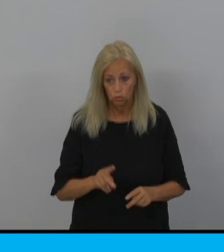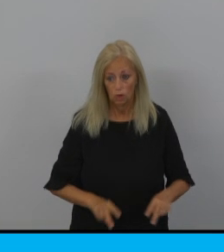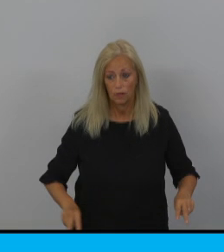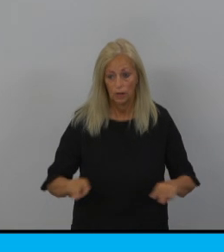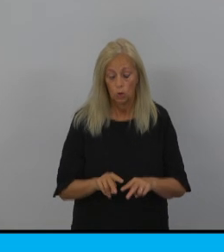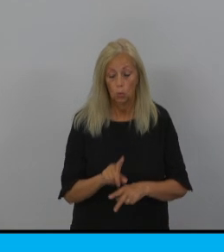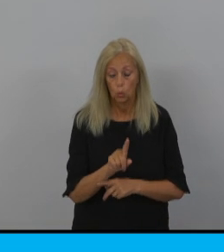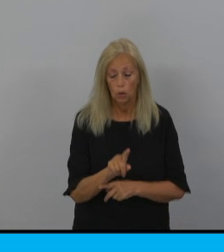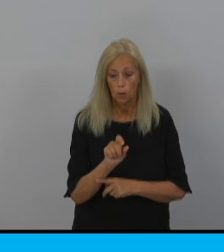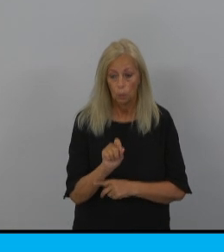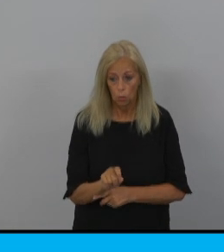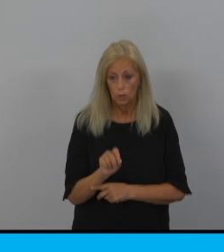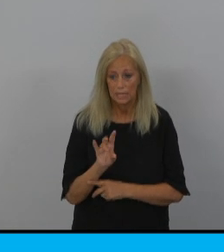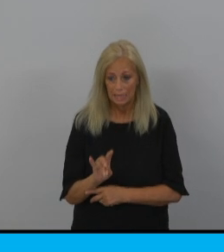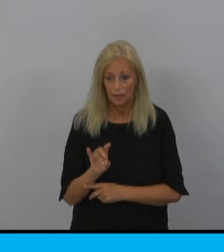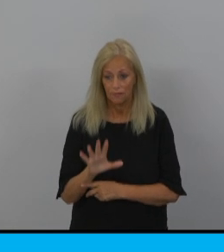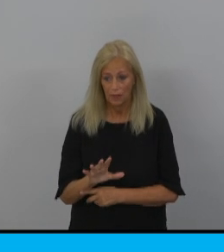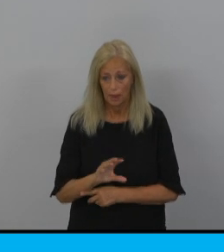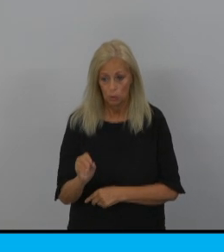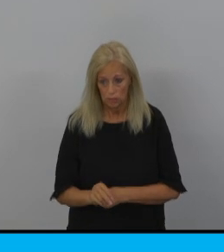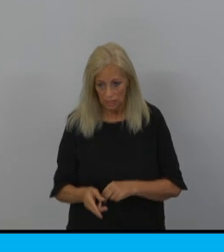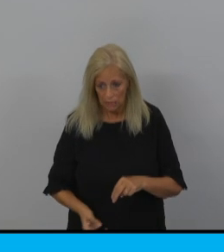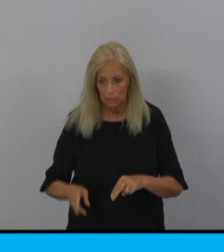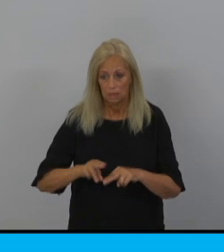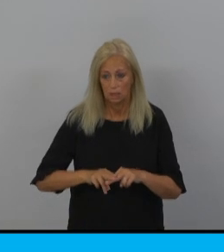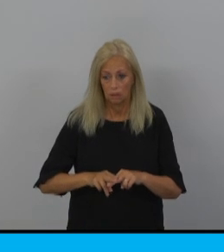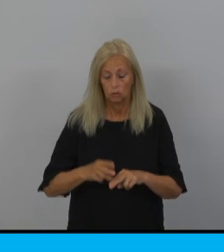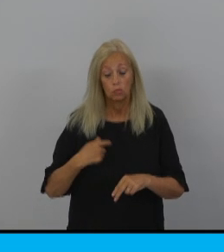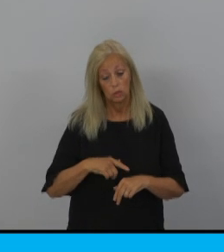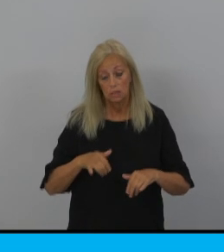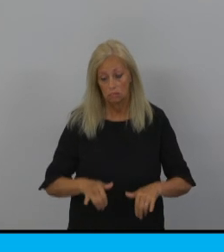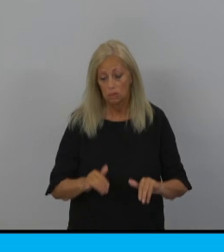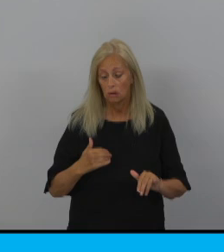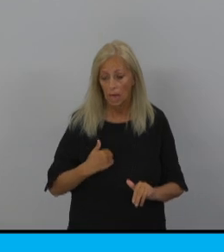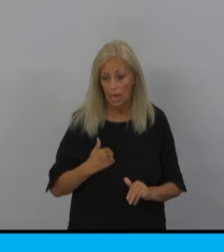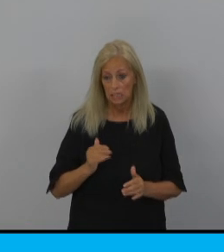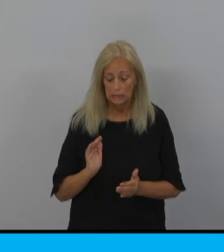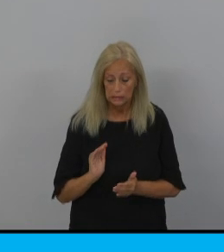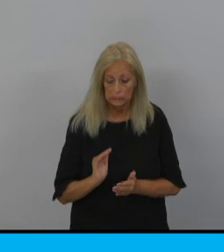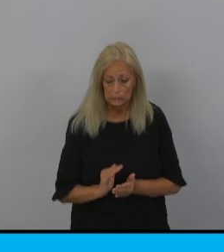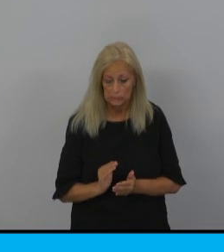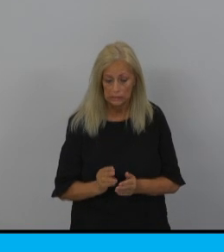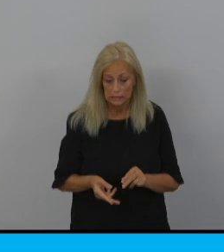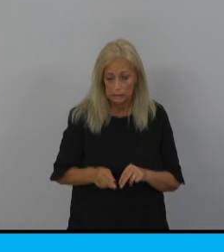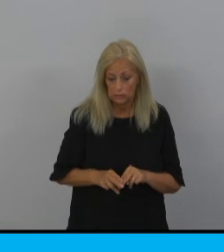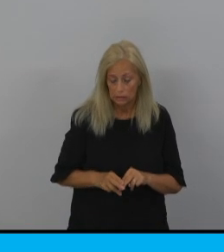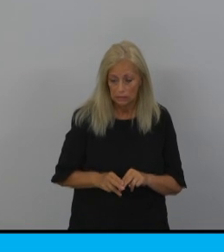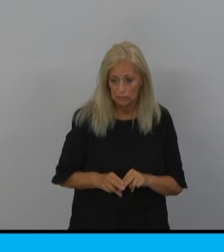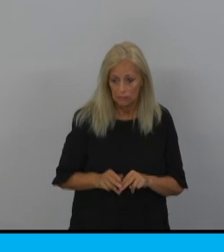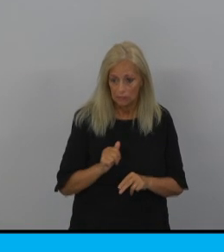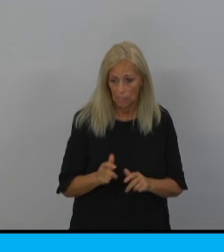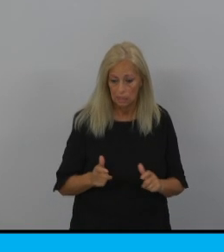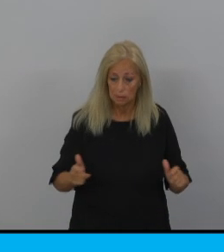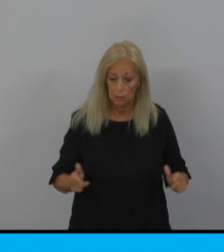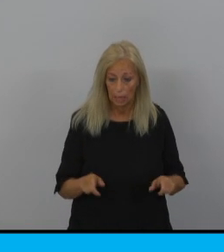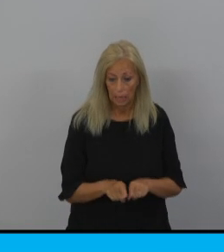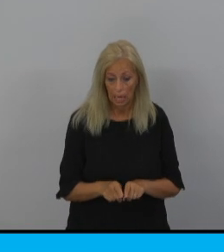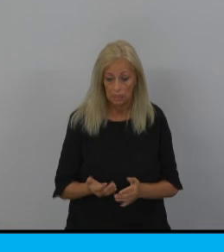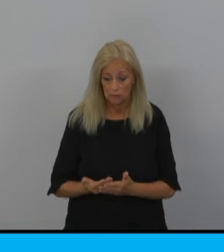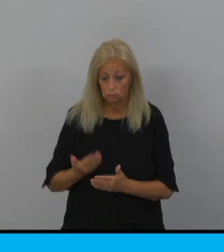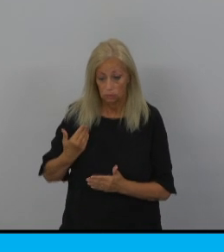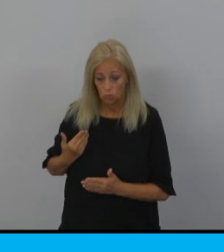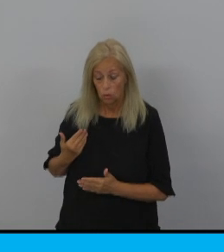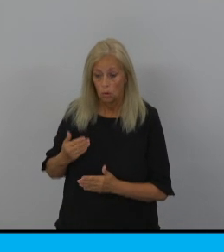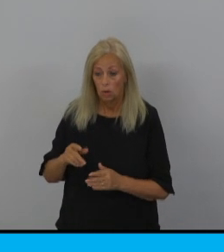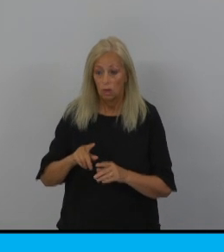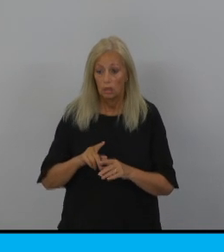up 1.75%. So we still did have a small increase, not as big as it has been in some years. As you can